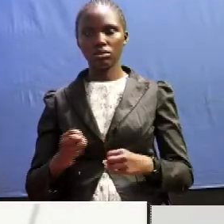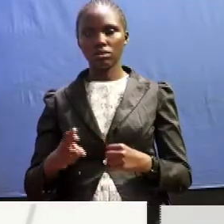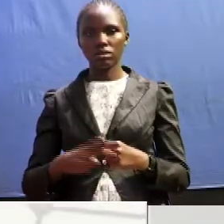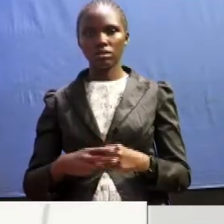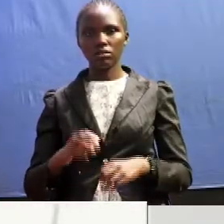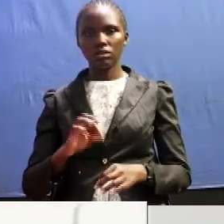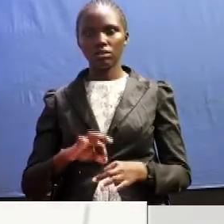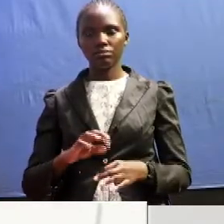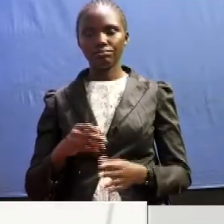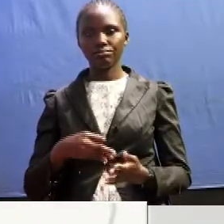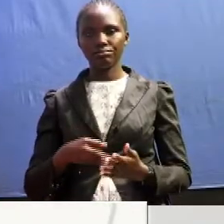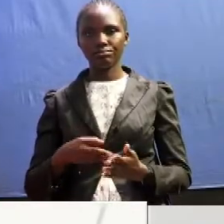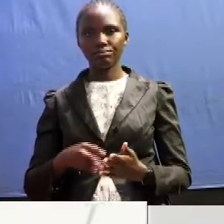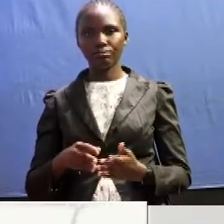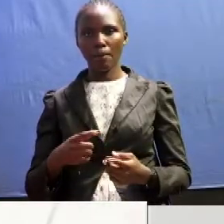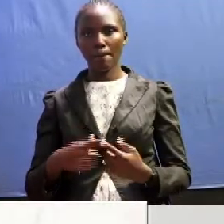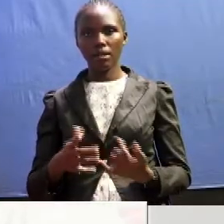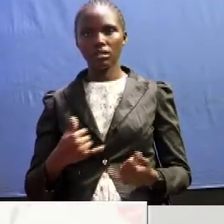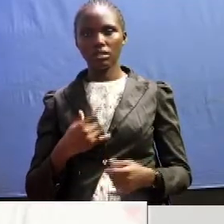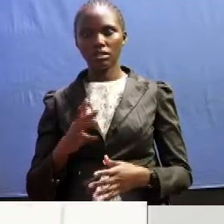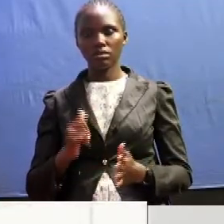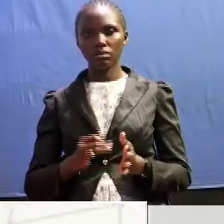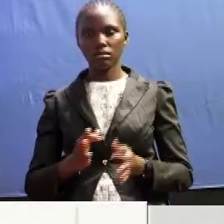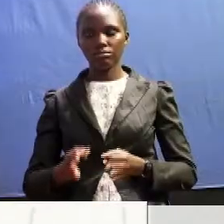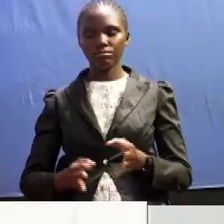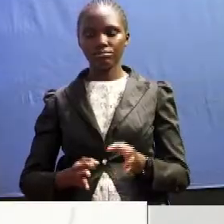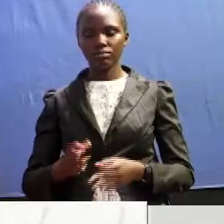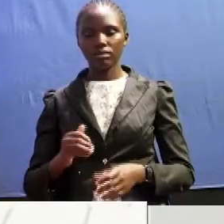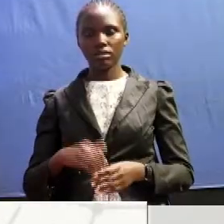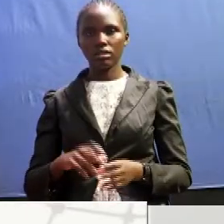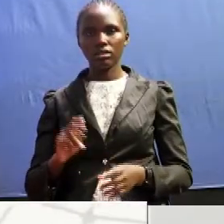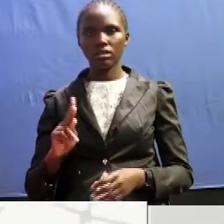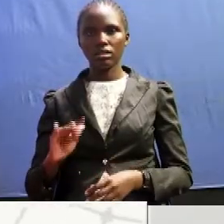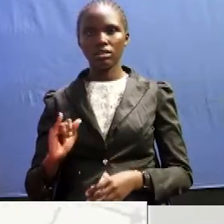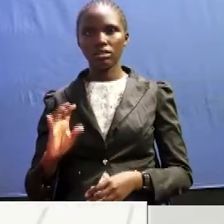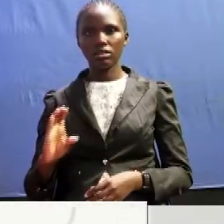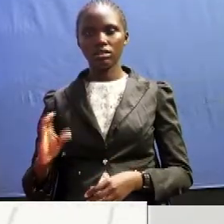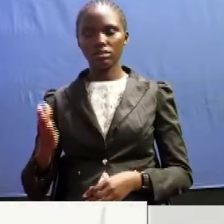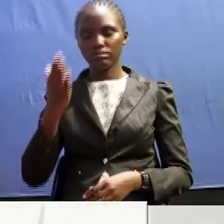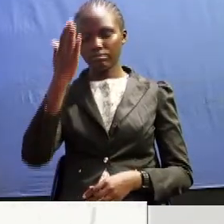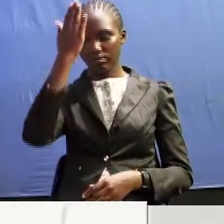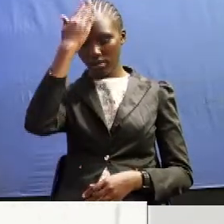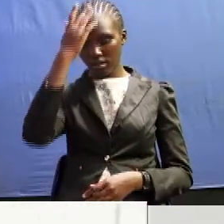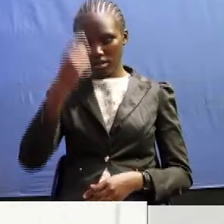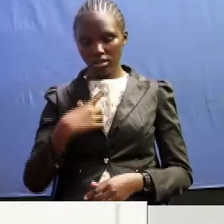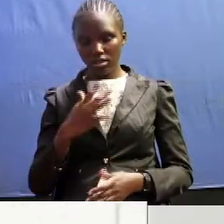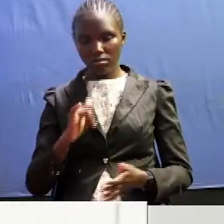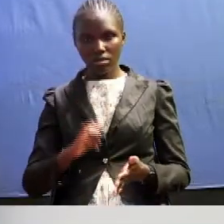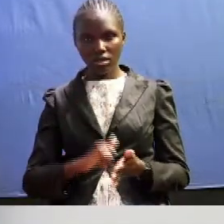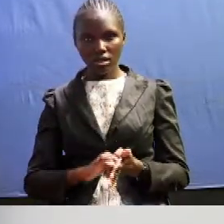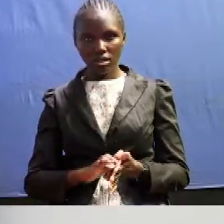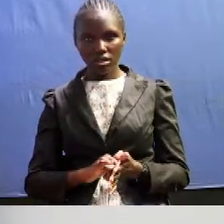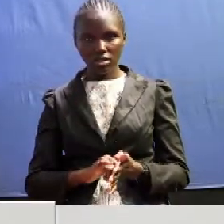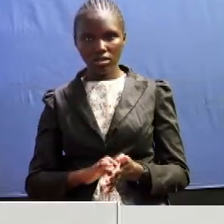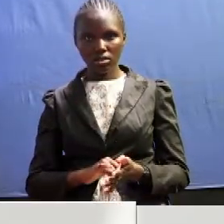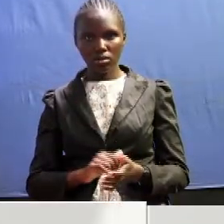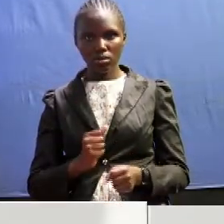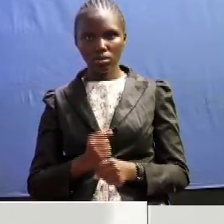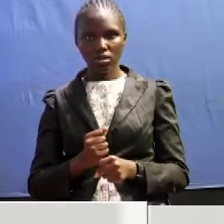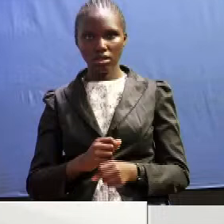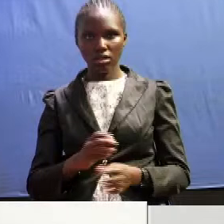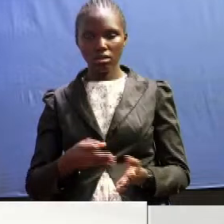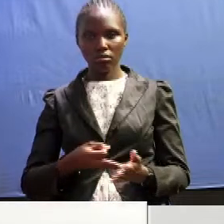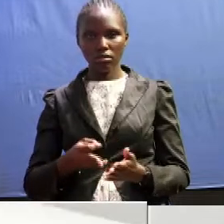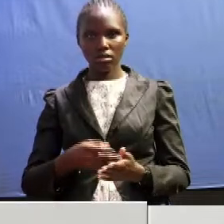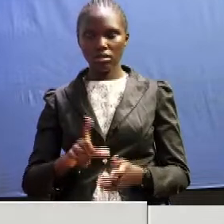year and medium-term budget preparation process at KCC on Monday, Mbadi said the funds will be channeled to the Ministry